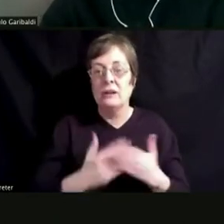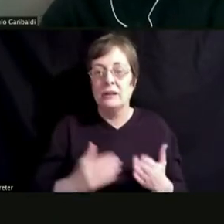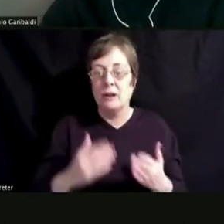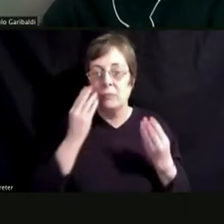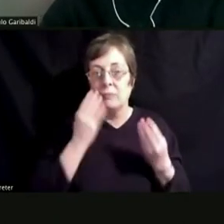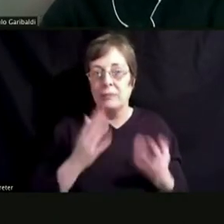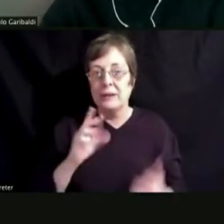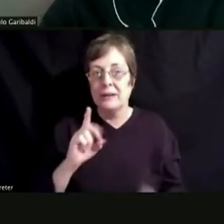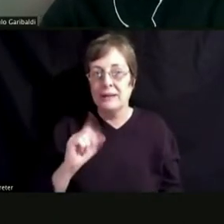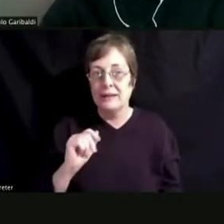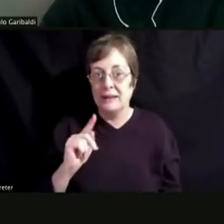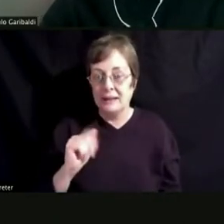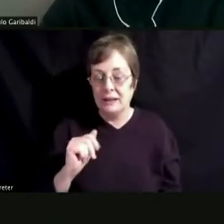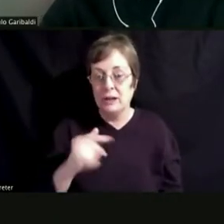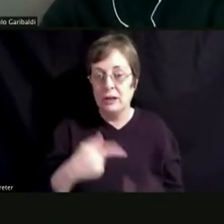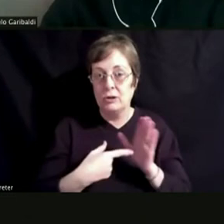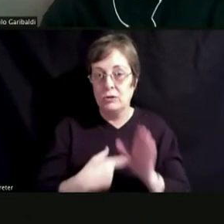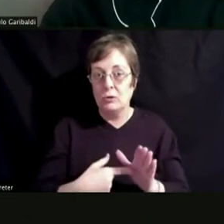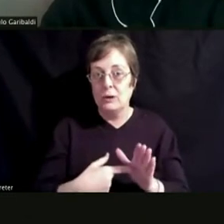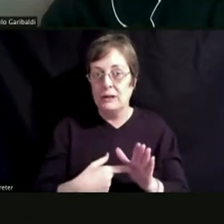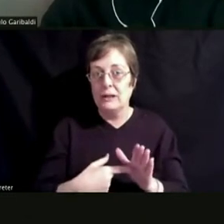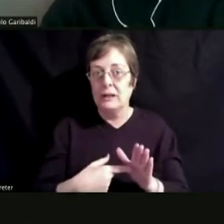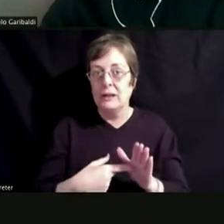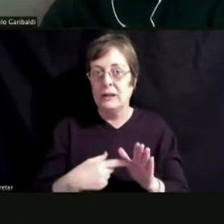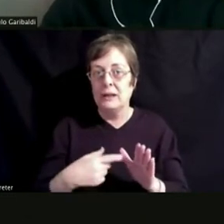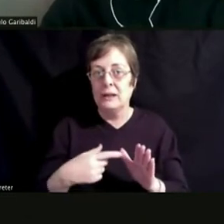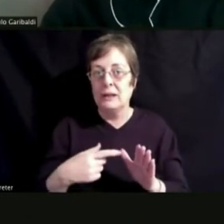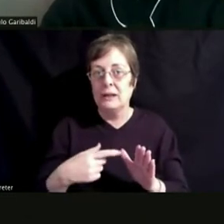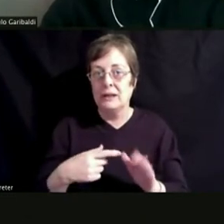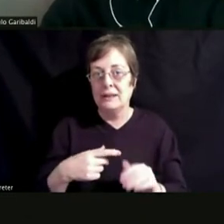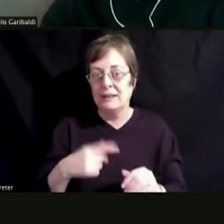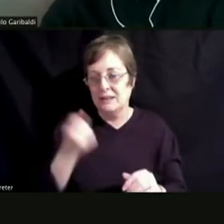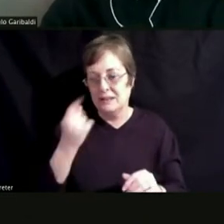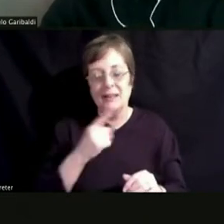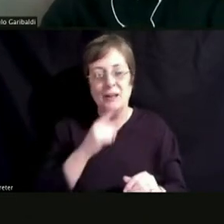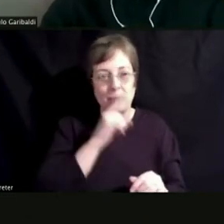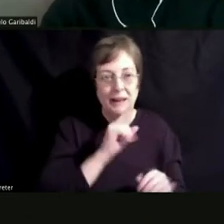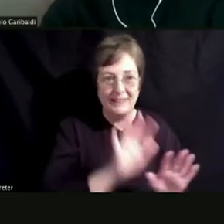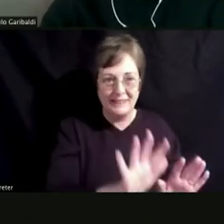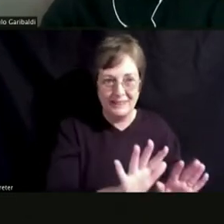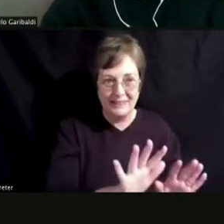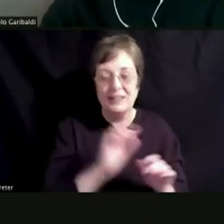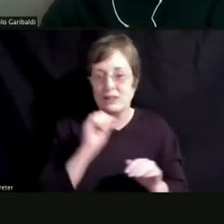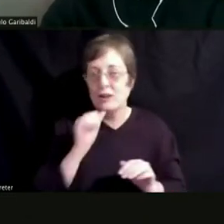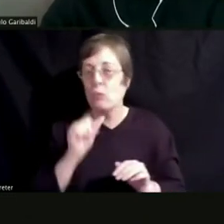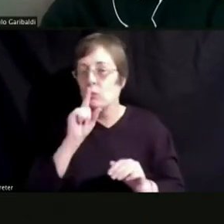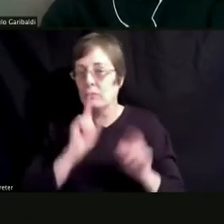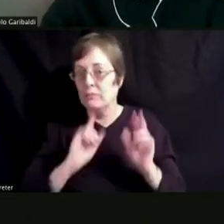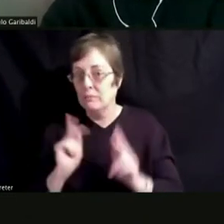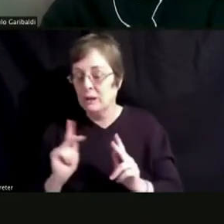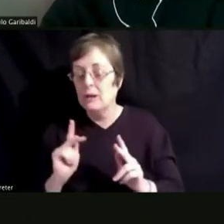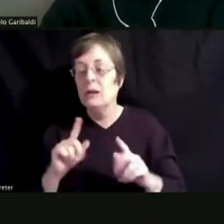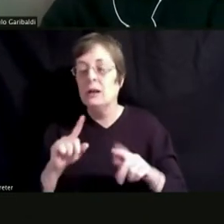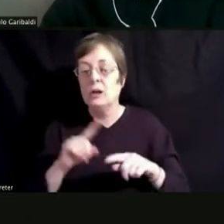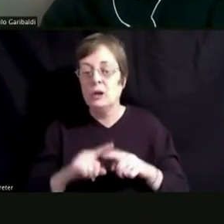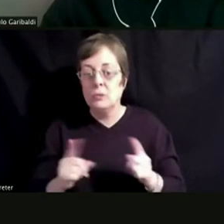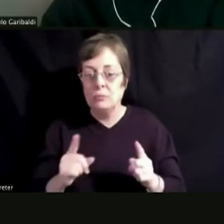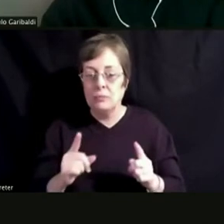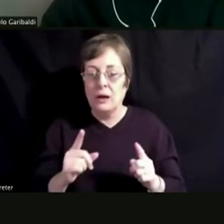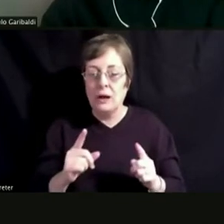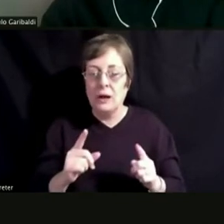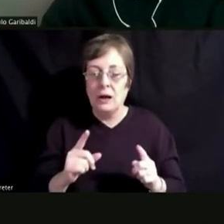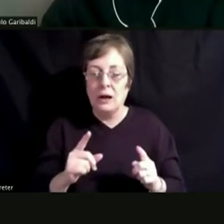that we can help enhance also, again, in mice, not in patients, treat a rare lung disease that we work